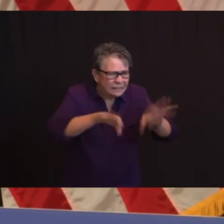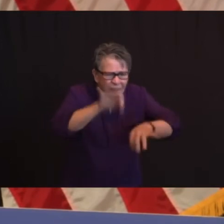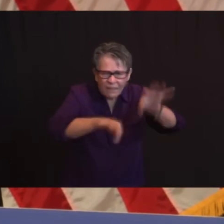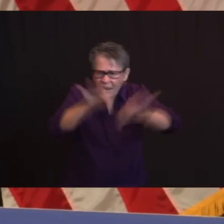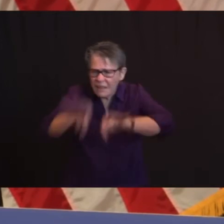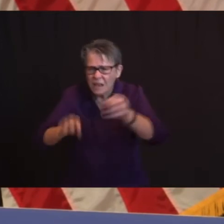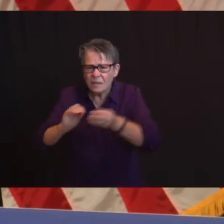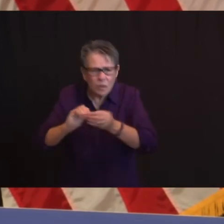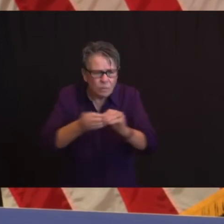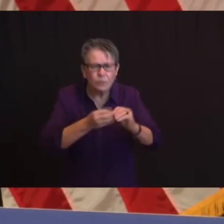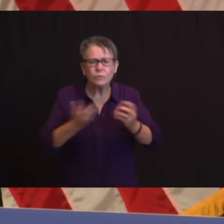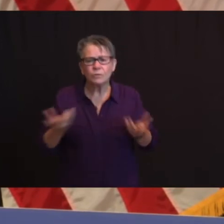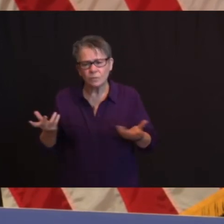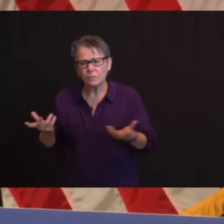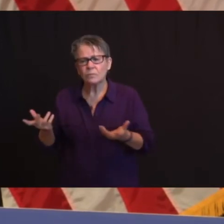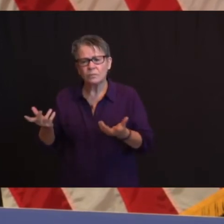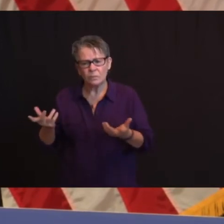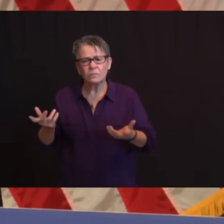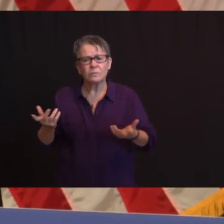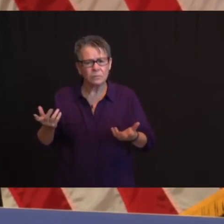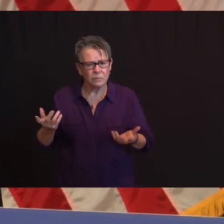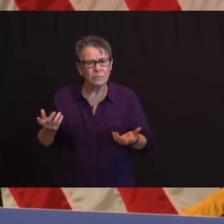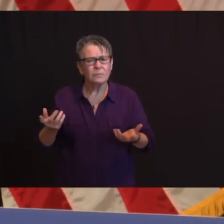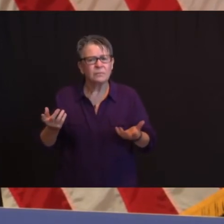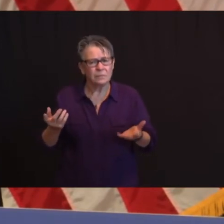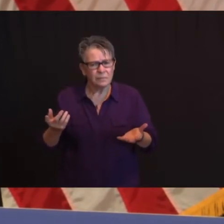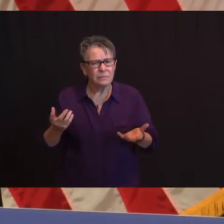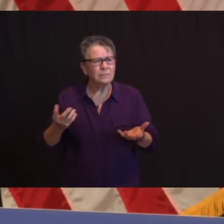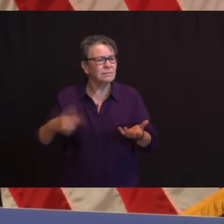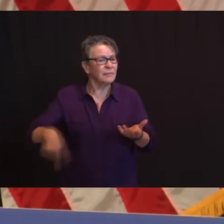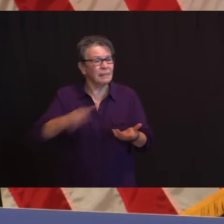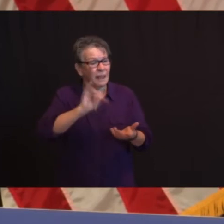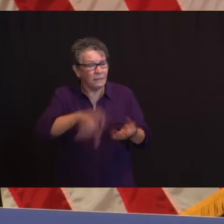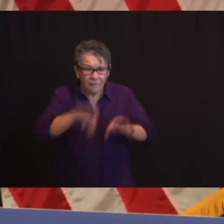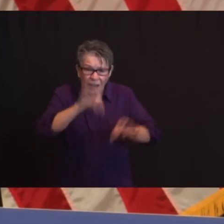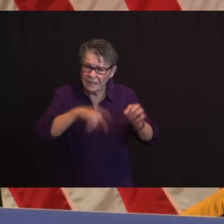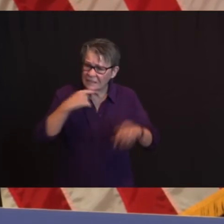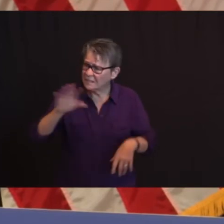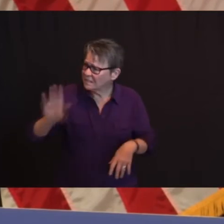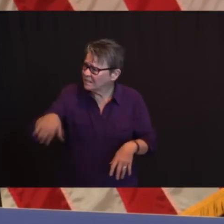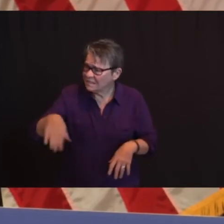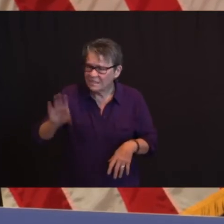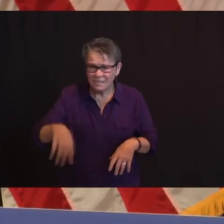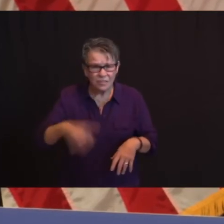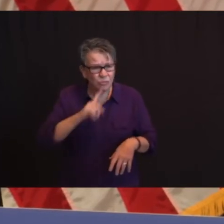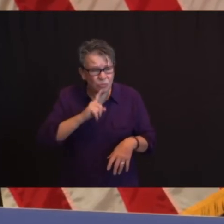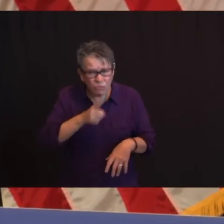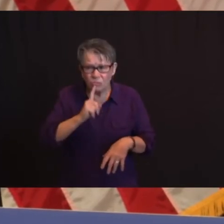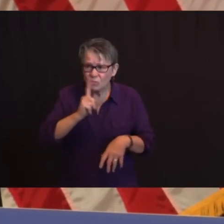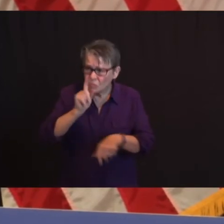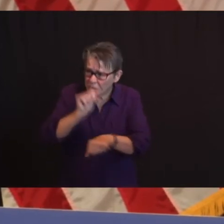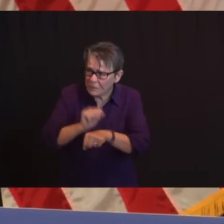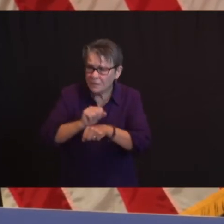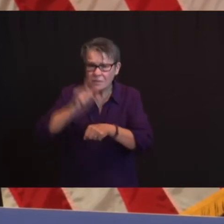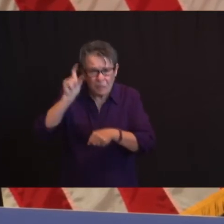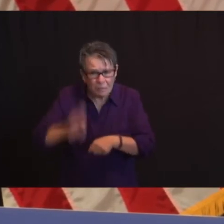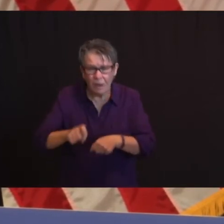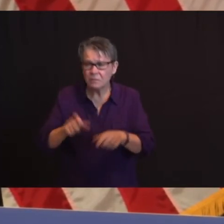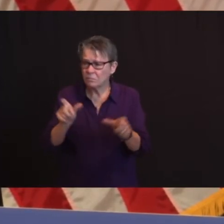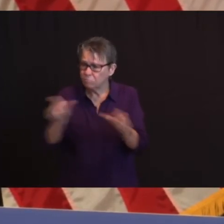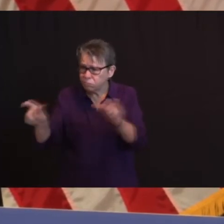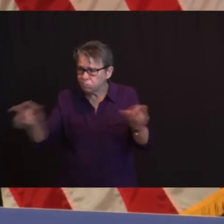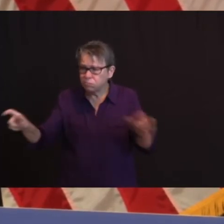still disease that's circulating in the community and that people cannot let down their guard and to take those precautions. And it also, confers a